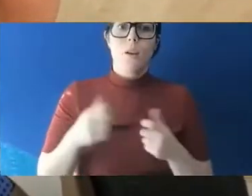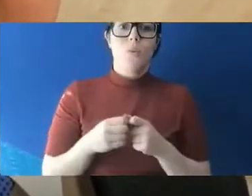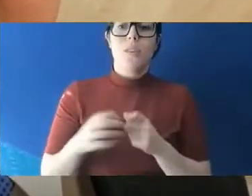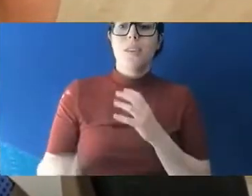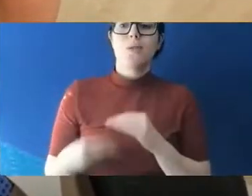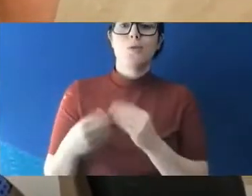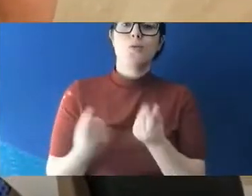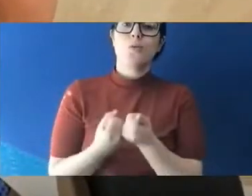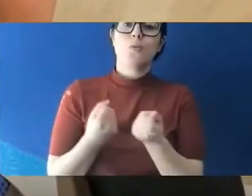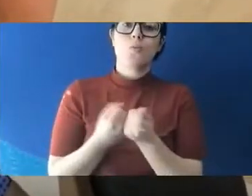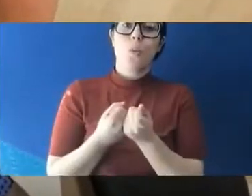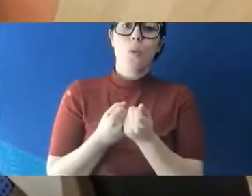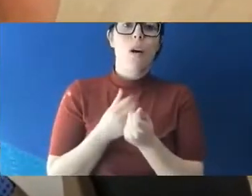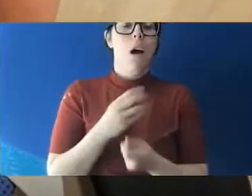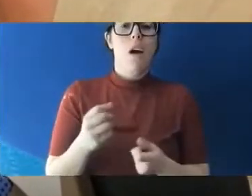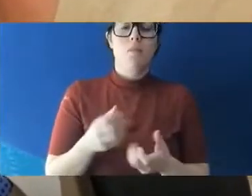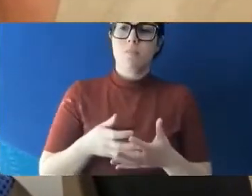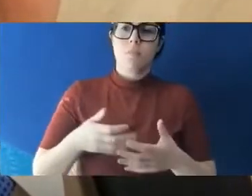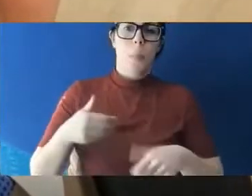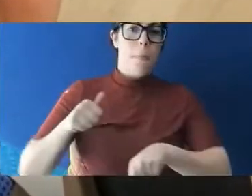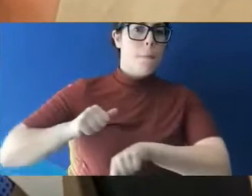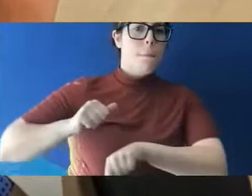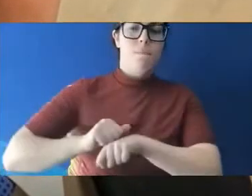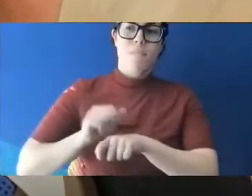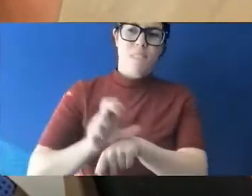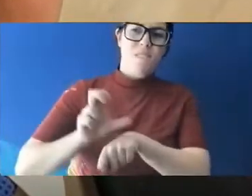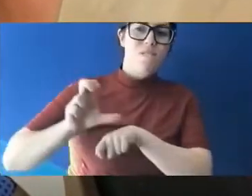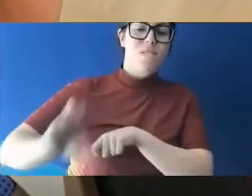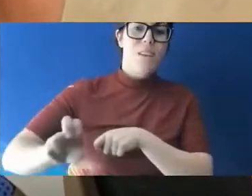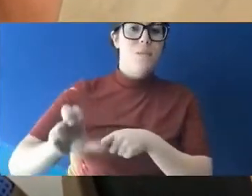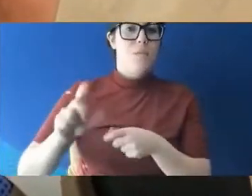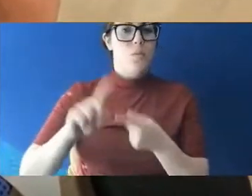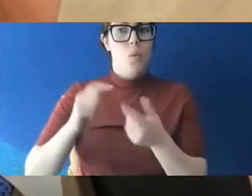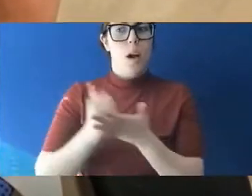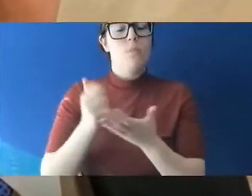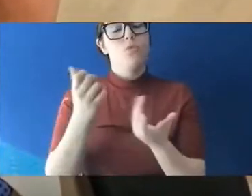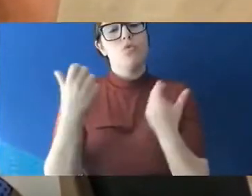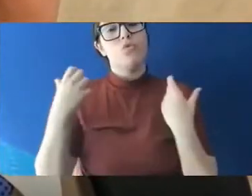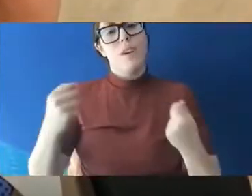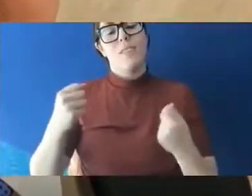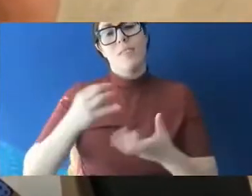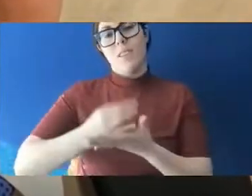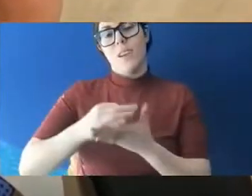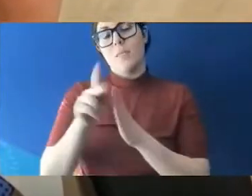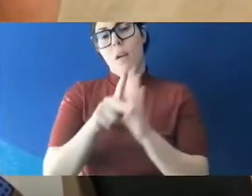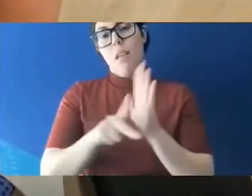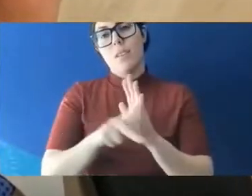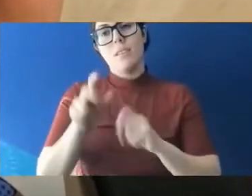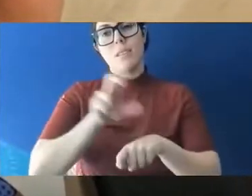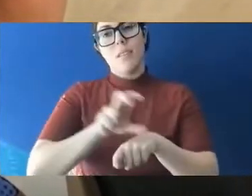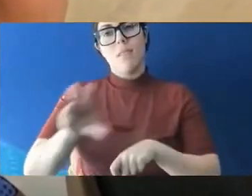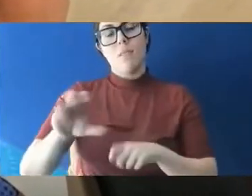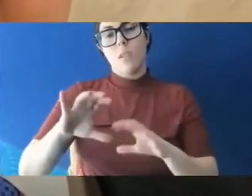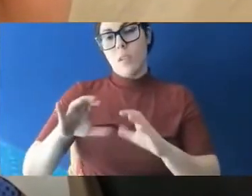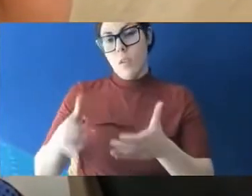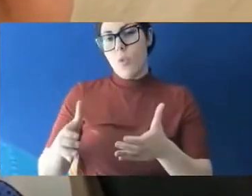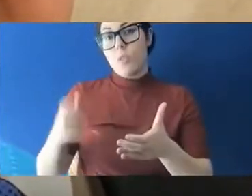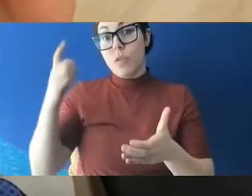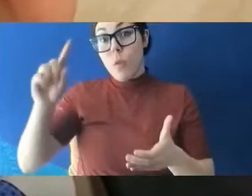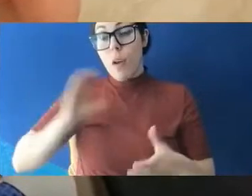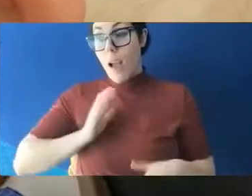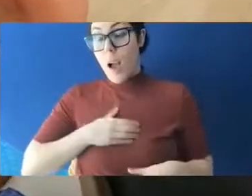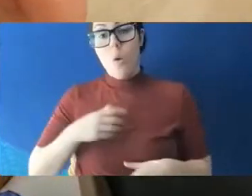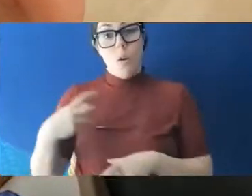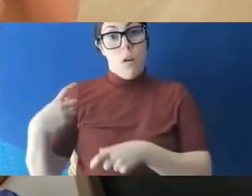additional support and concrete investments in strengthening finance policies and investment categories for